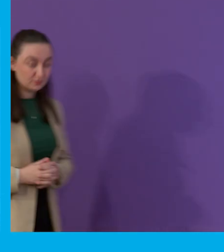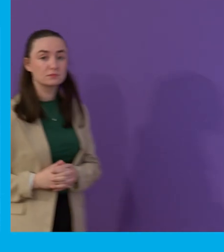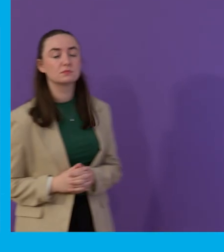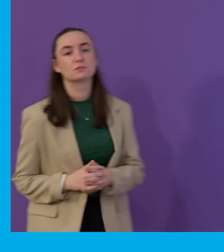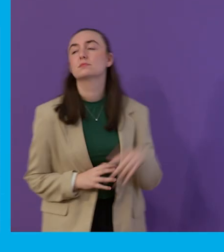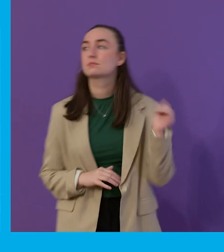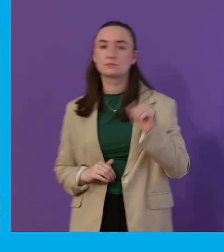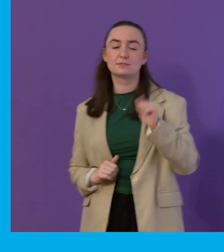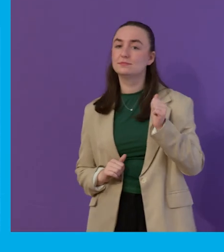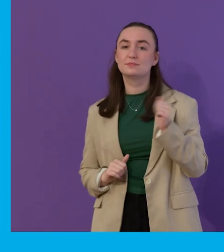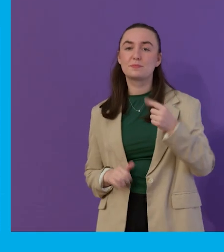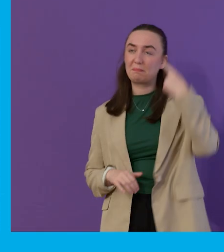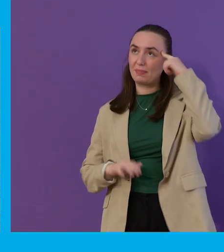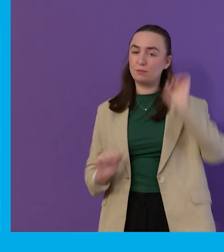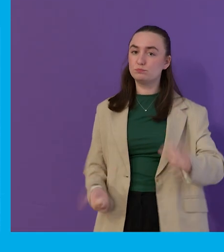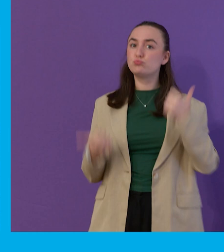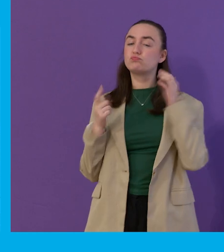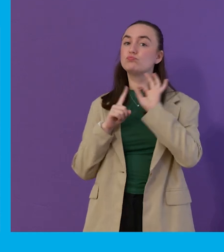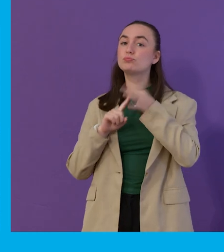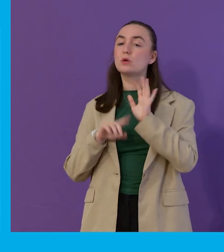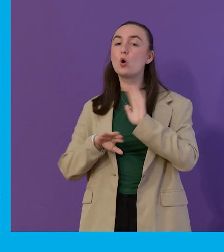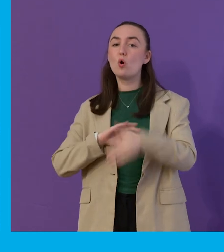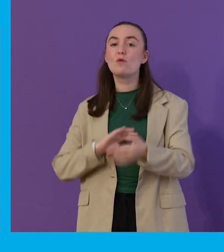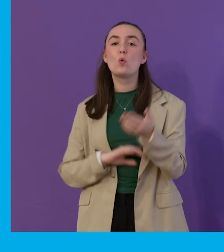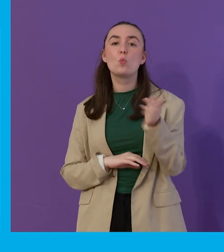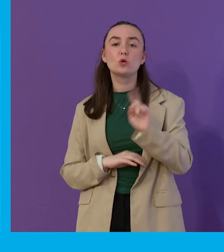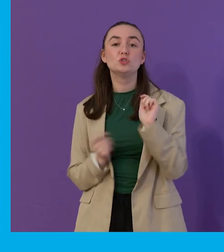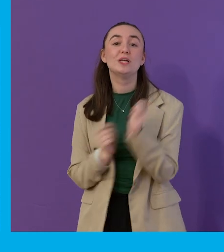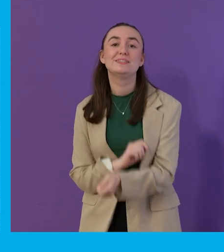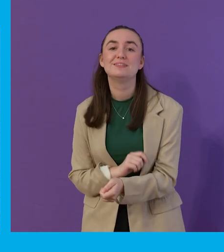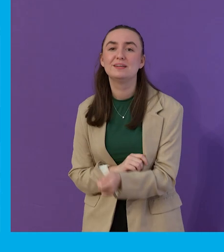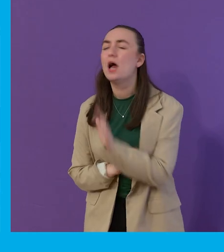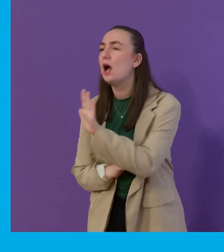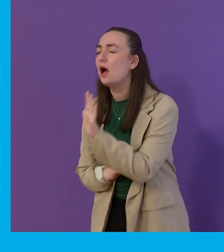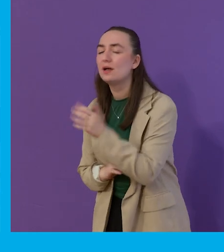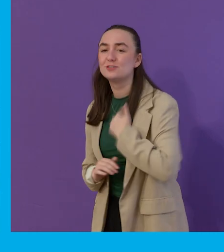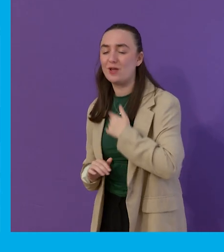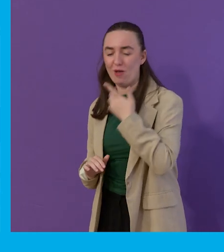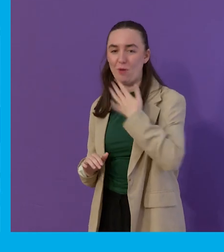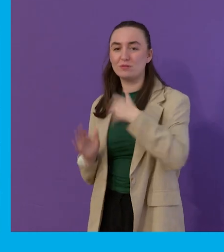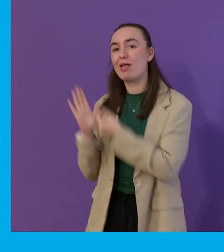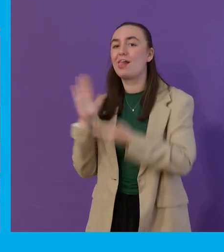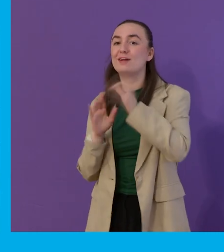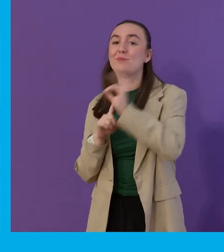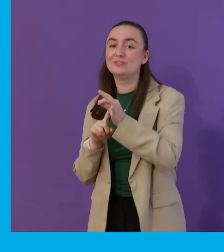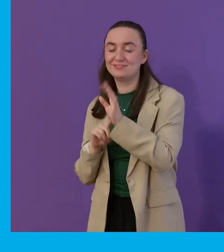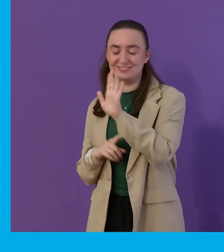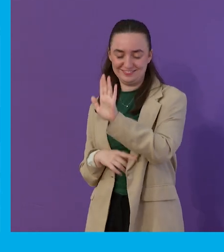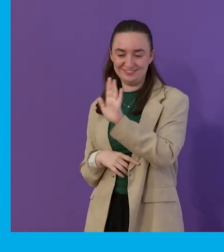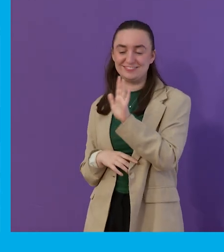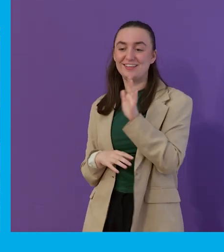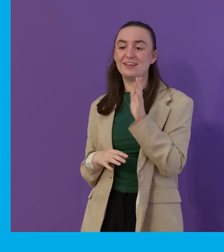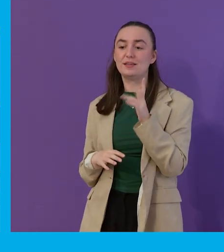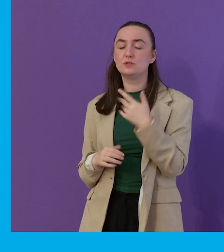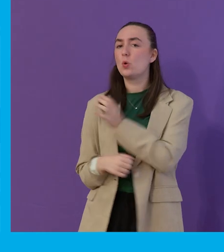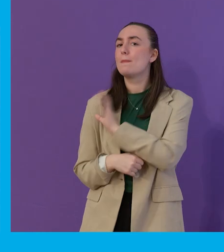I think those are really, you know, good points around the changing shape. Can I just make one more point on top of that? I mean, in empowering